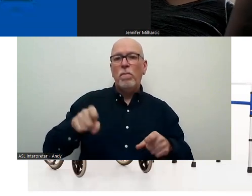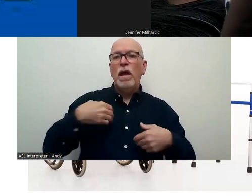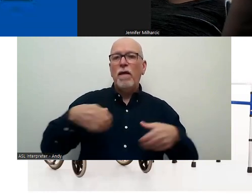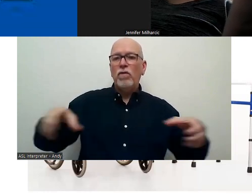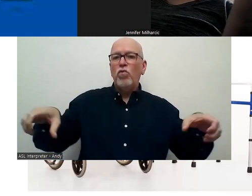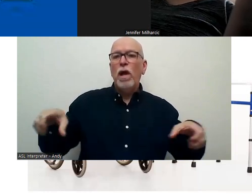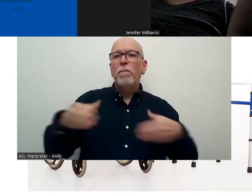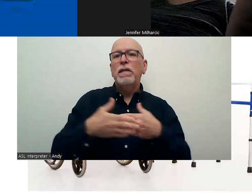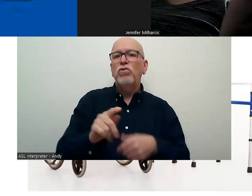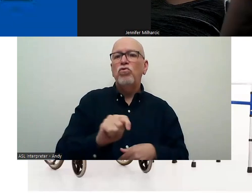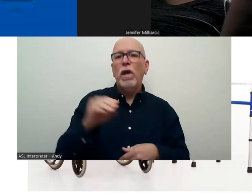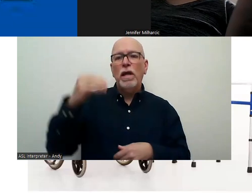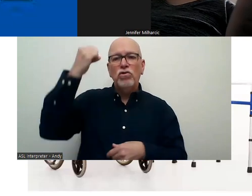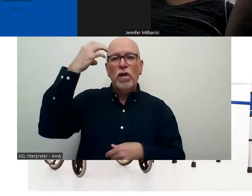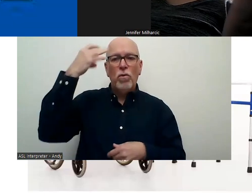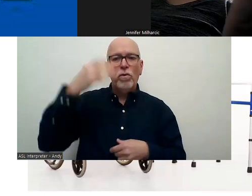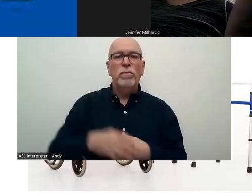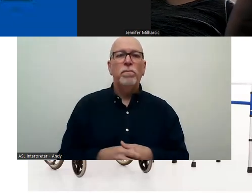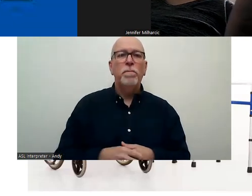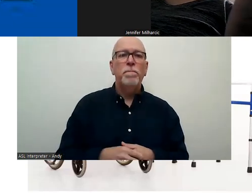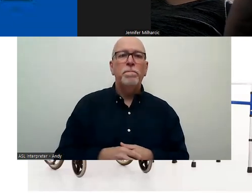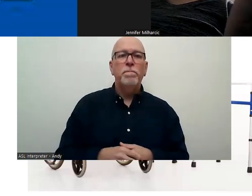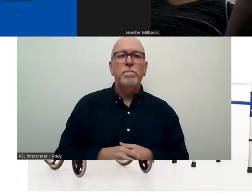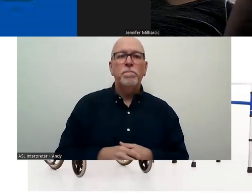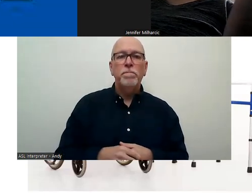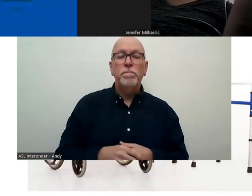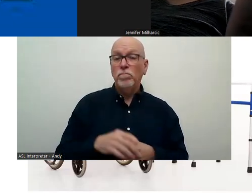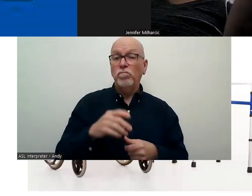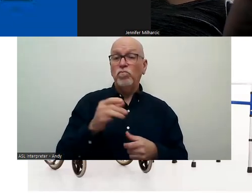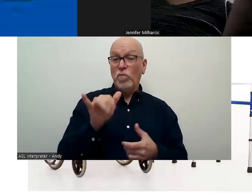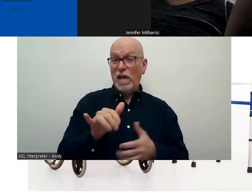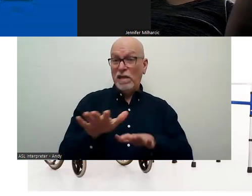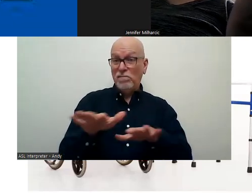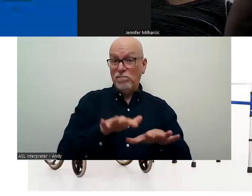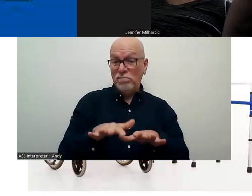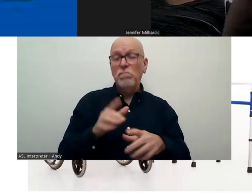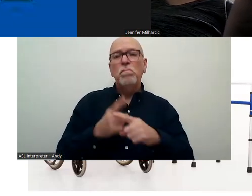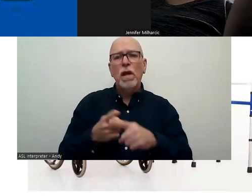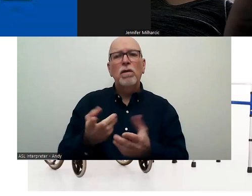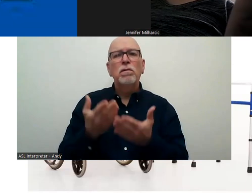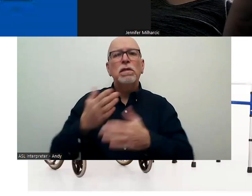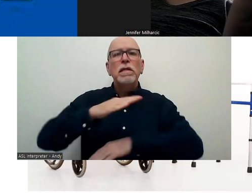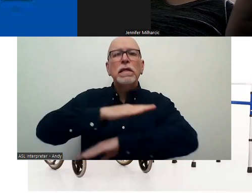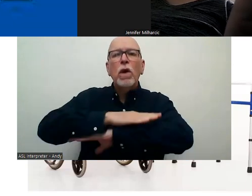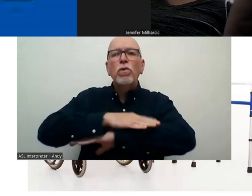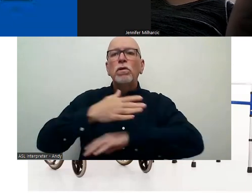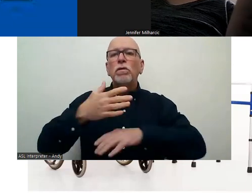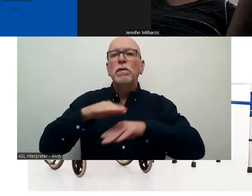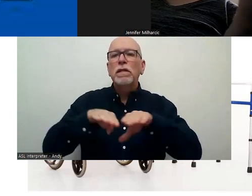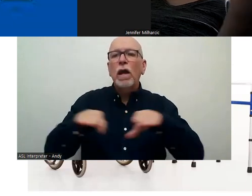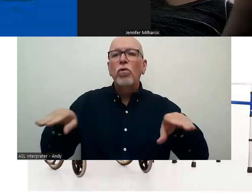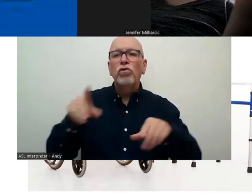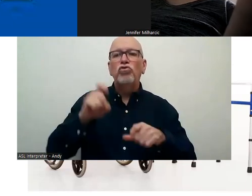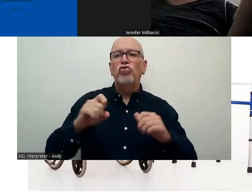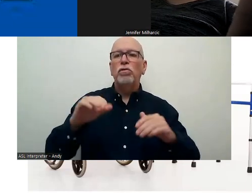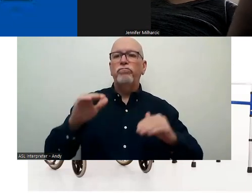be near the toilet and in the shower besides those it is recommended that counters and tables be at varying heights to